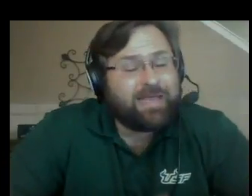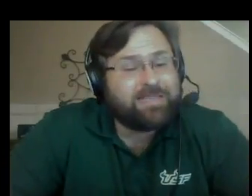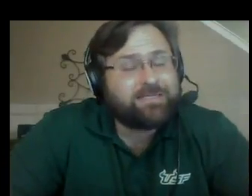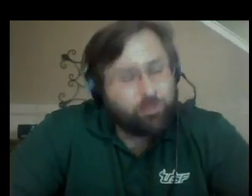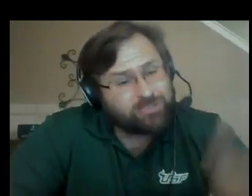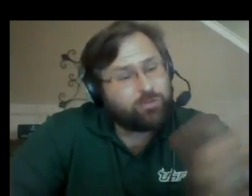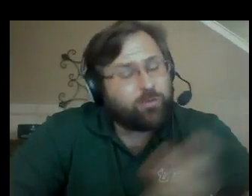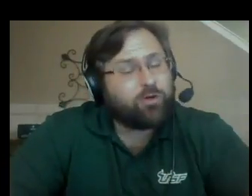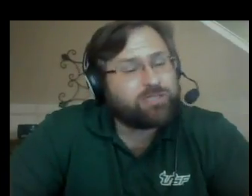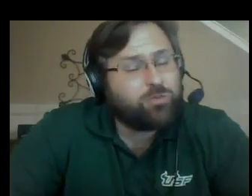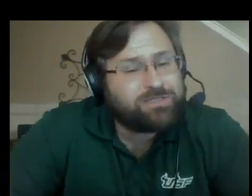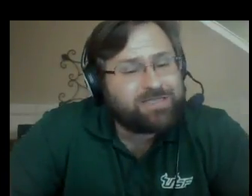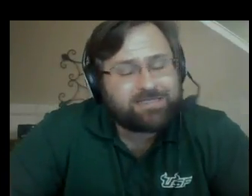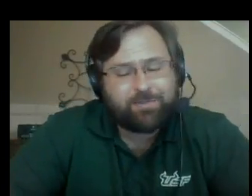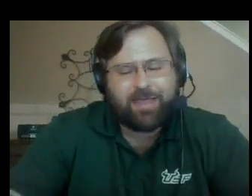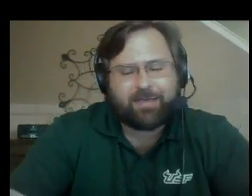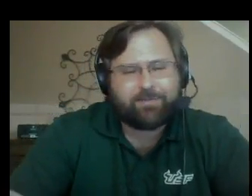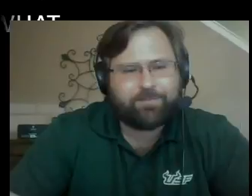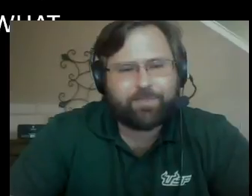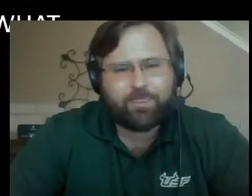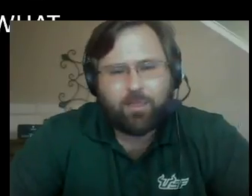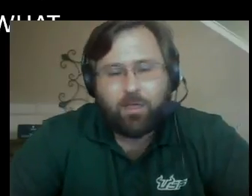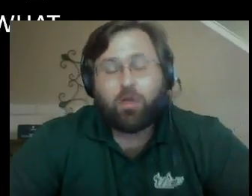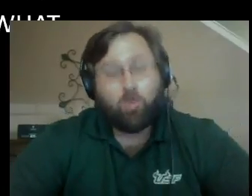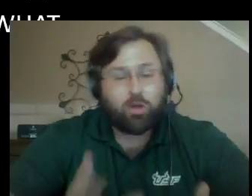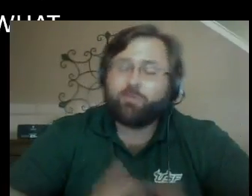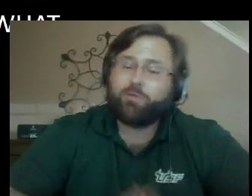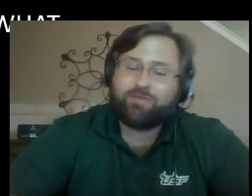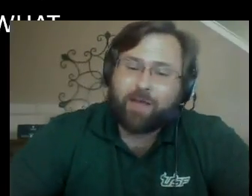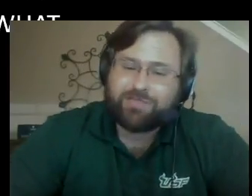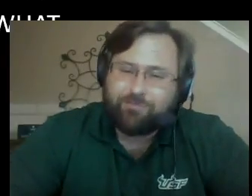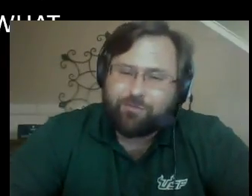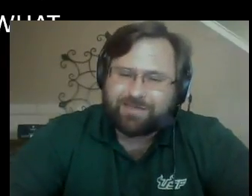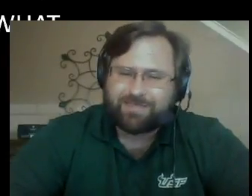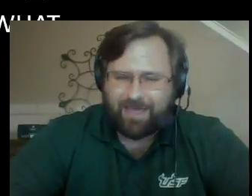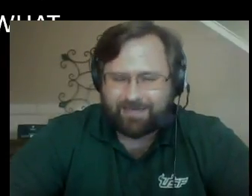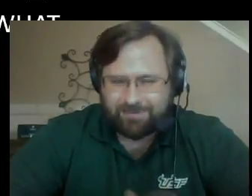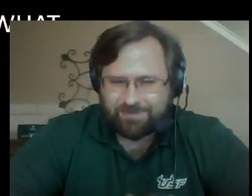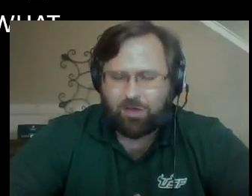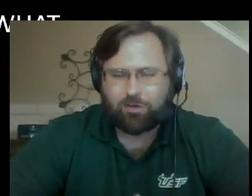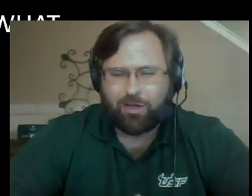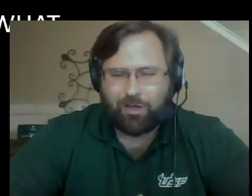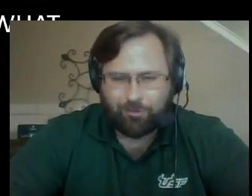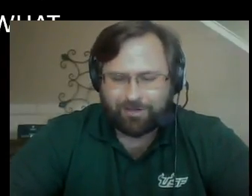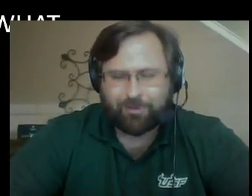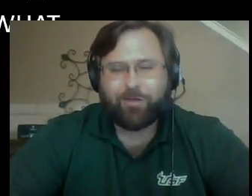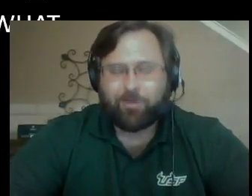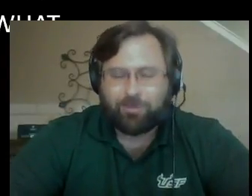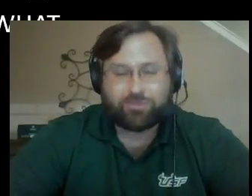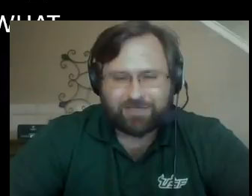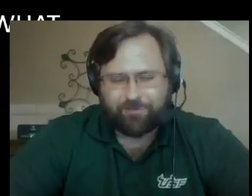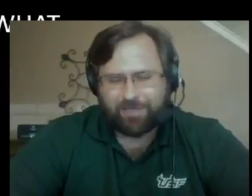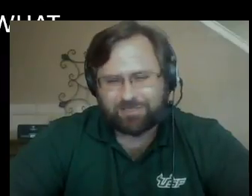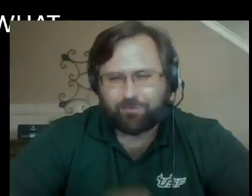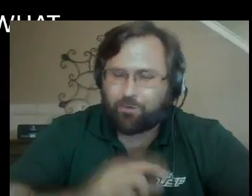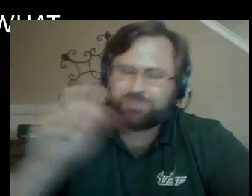That would be an in situ question, where the question word stays at the beginning. Or you have the option of moving it to the end, as we saw earlier with